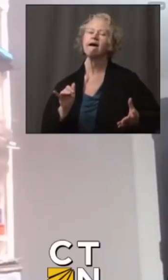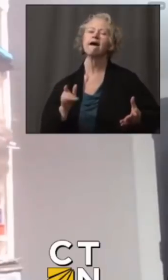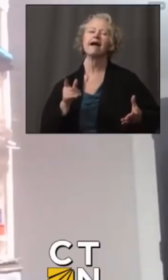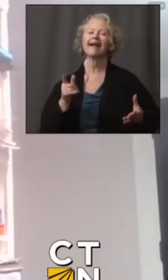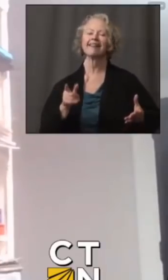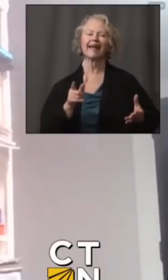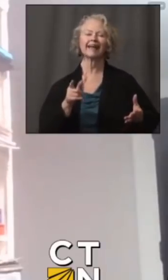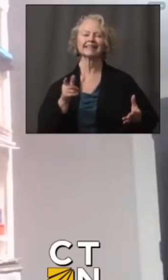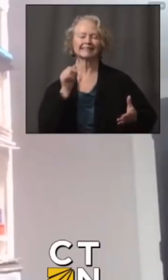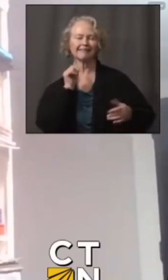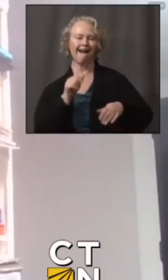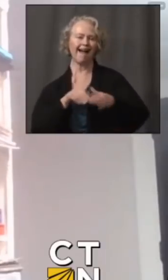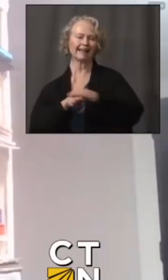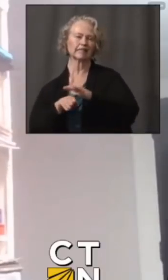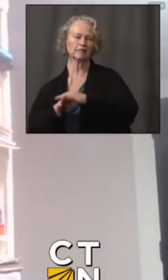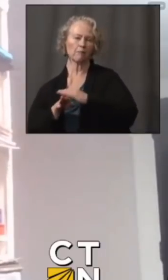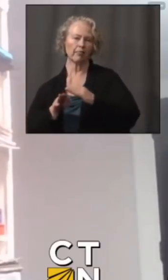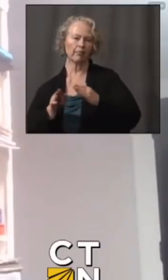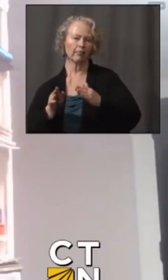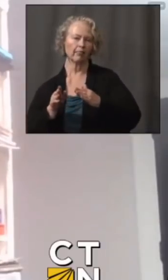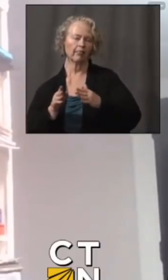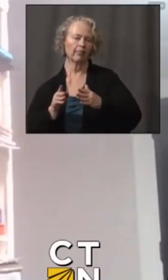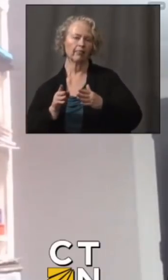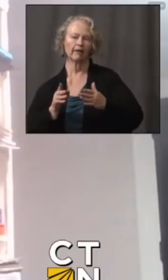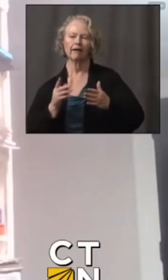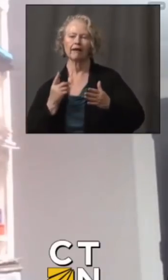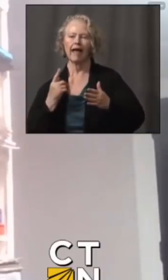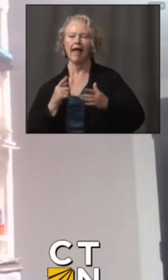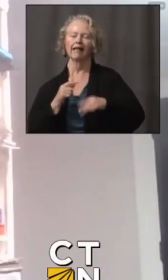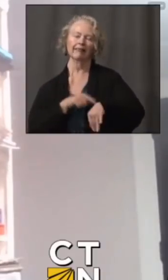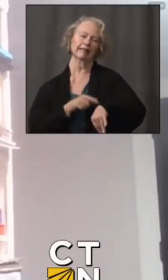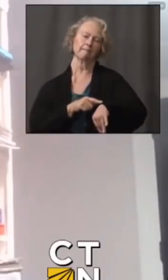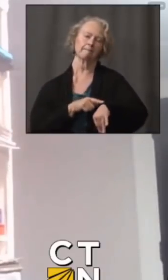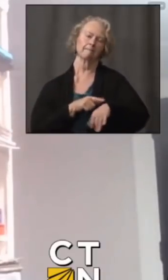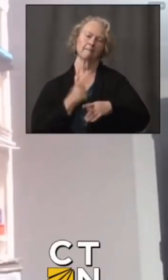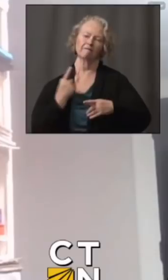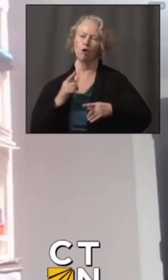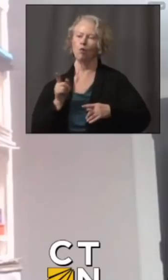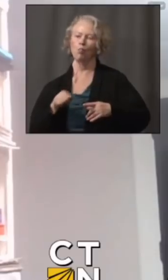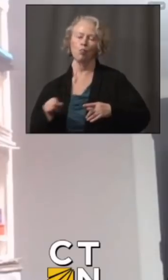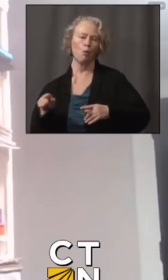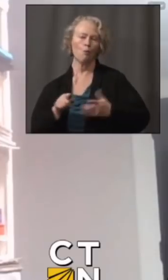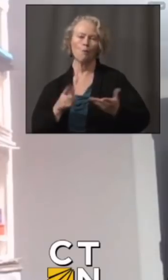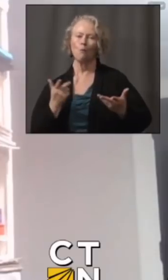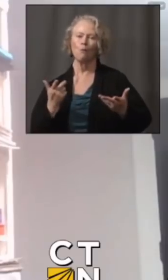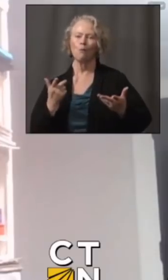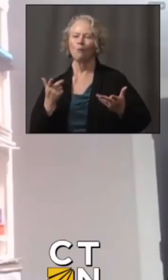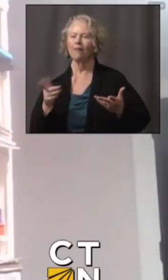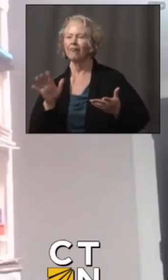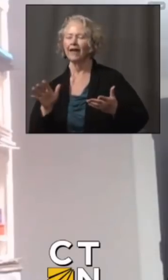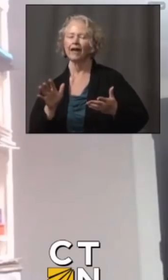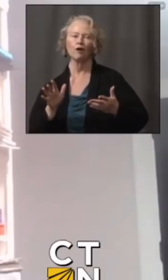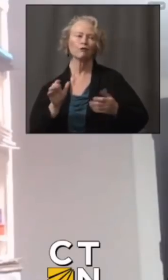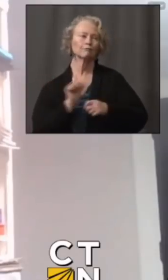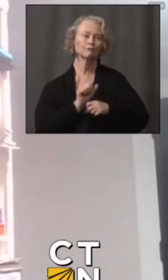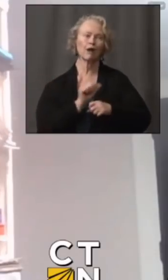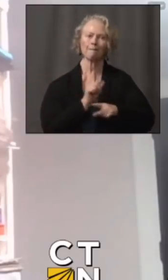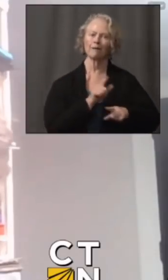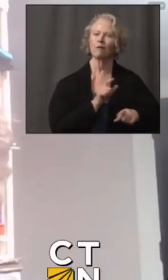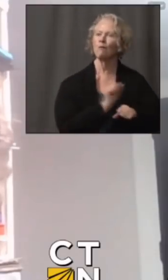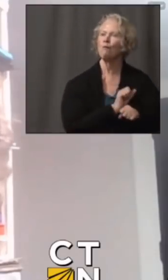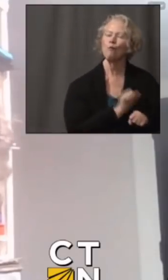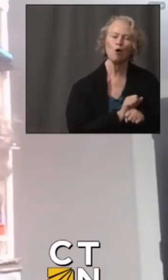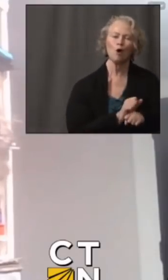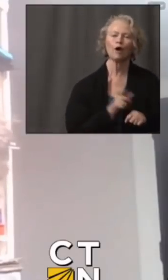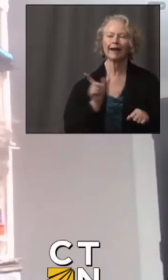is accessible and at appropriate hours for people who don't have flexibility in their jobs. Make sure